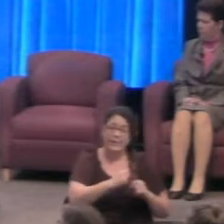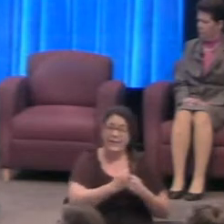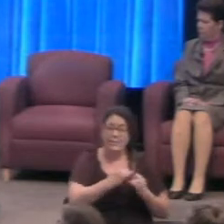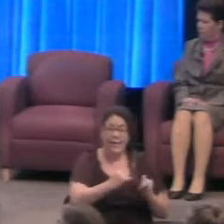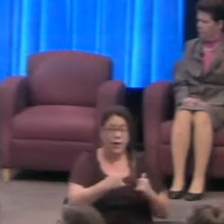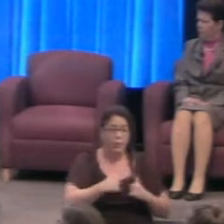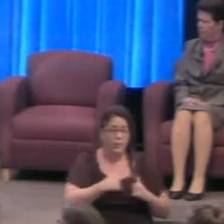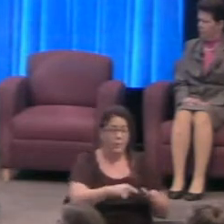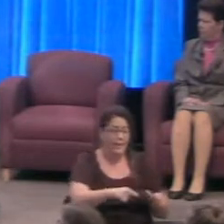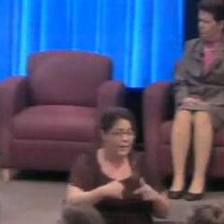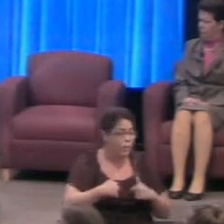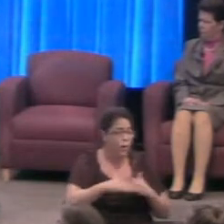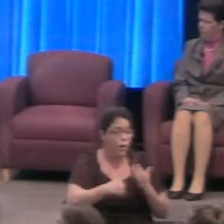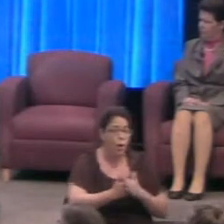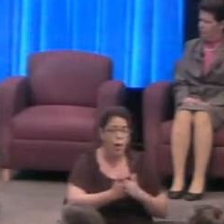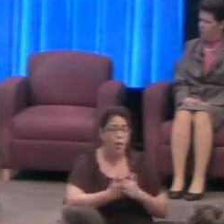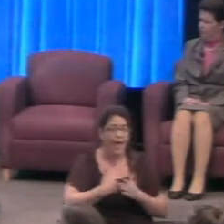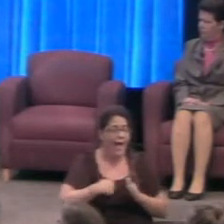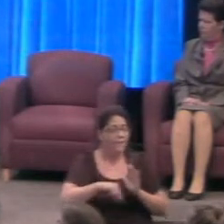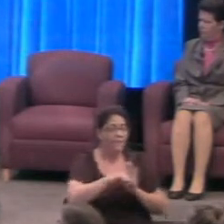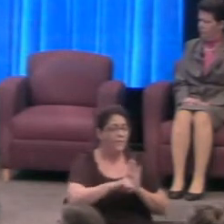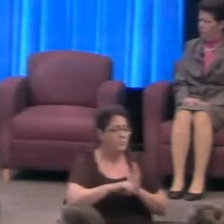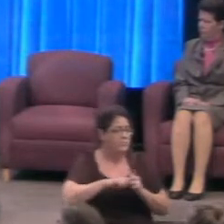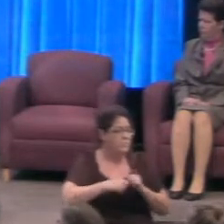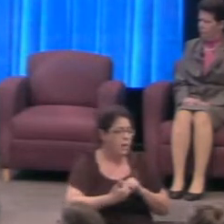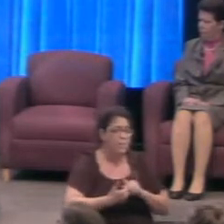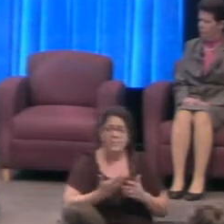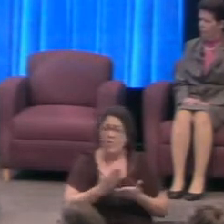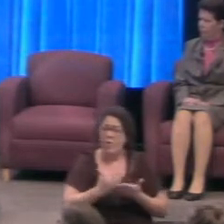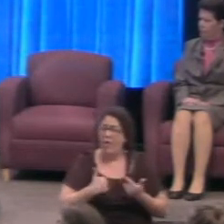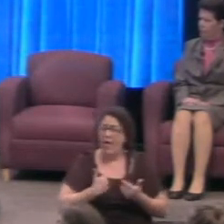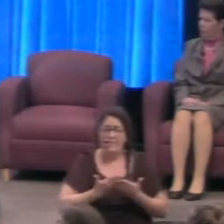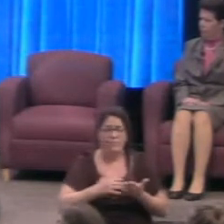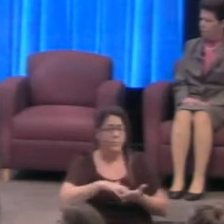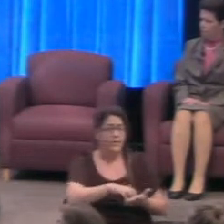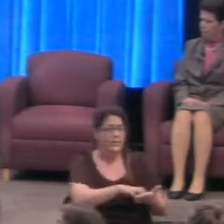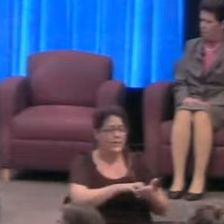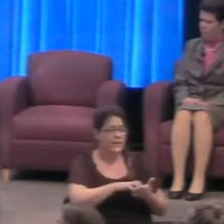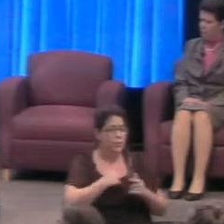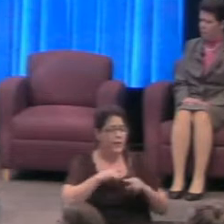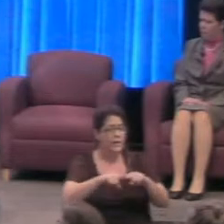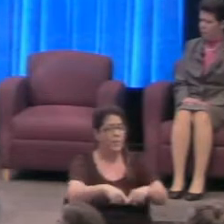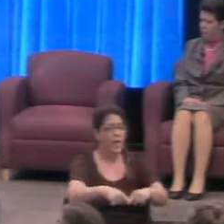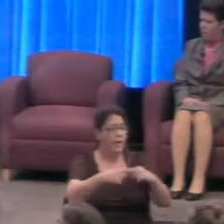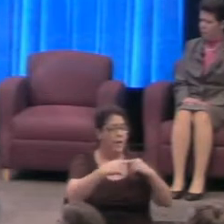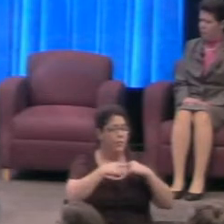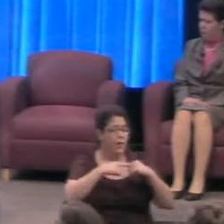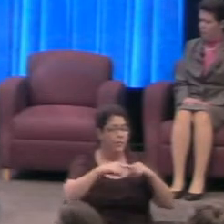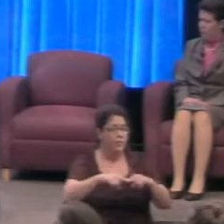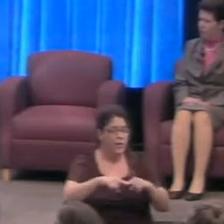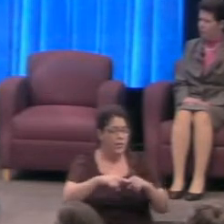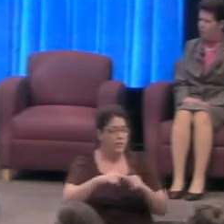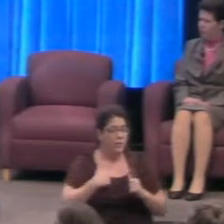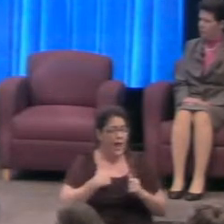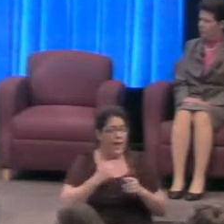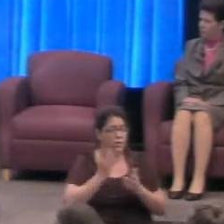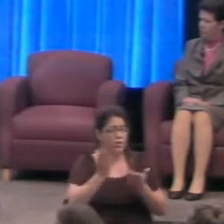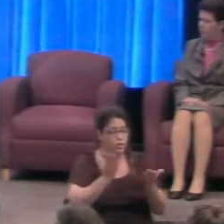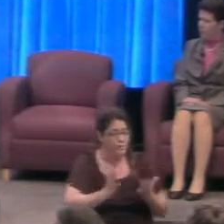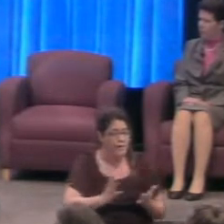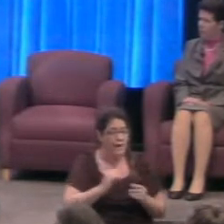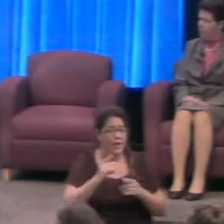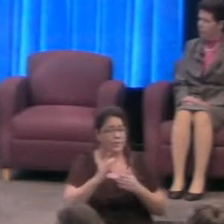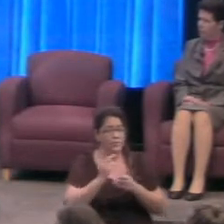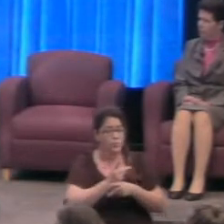and hopeful human beings whose success is at least partly dependent on your skill as a leader, as a servant, as a supervisor,